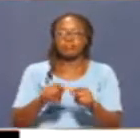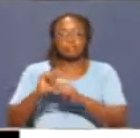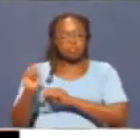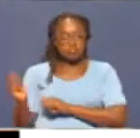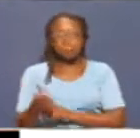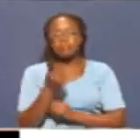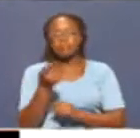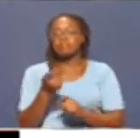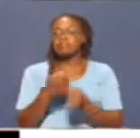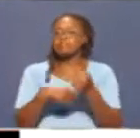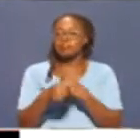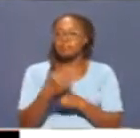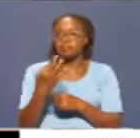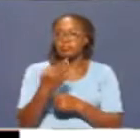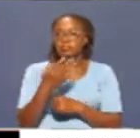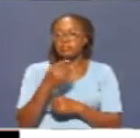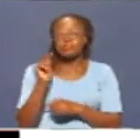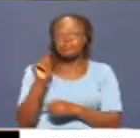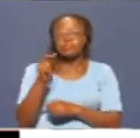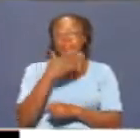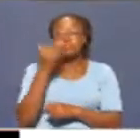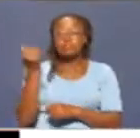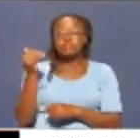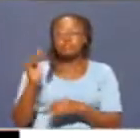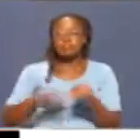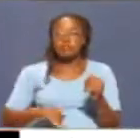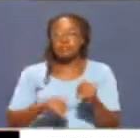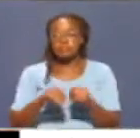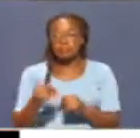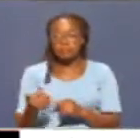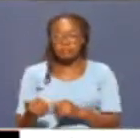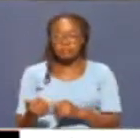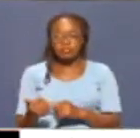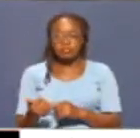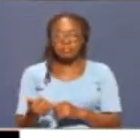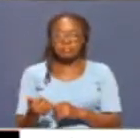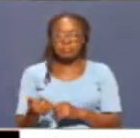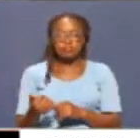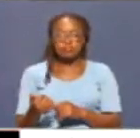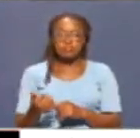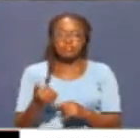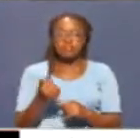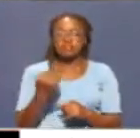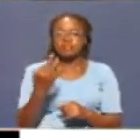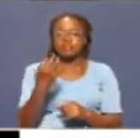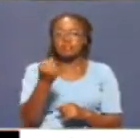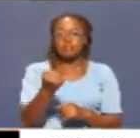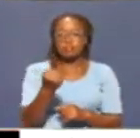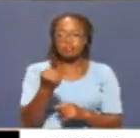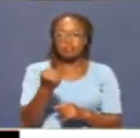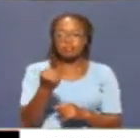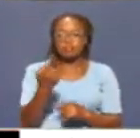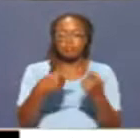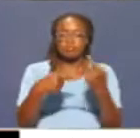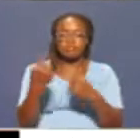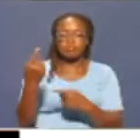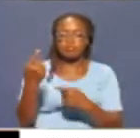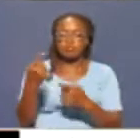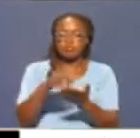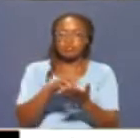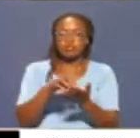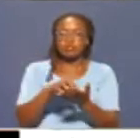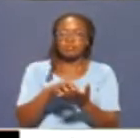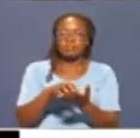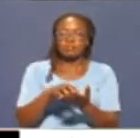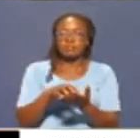day 3 points better than fellow clubmate Tony Venturini, who carded a round of 35 points to claim the winner's position in the men's category